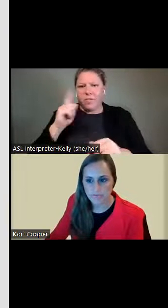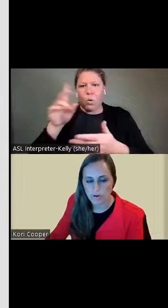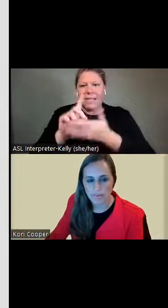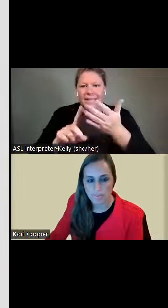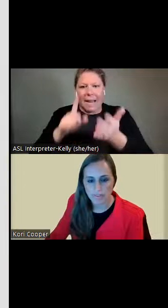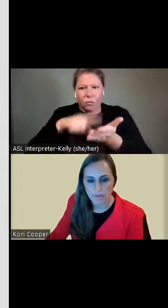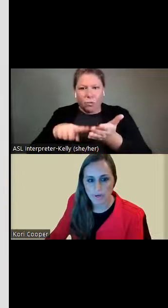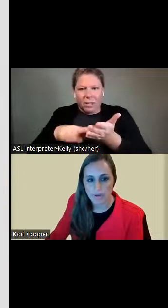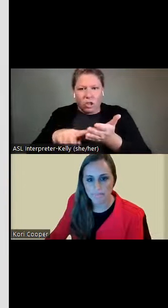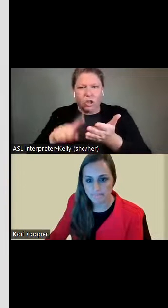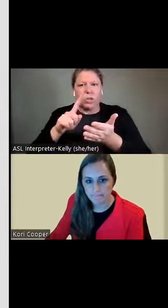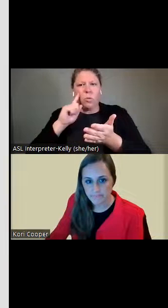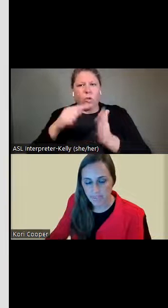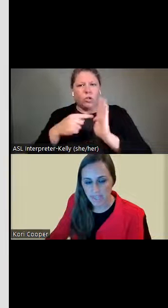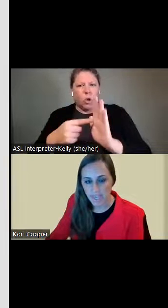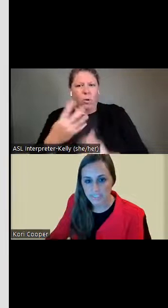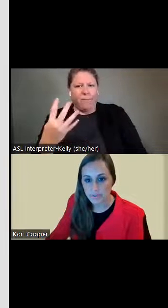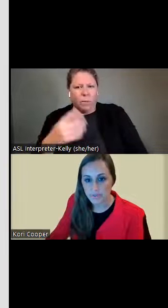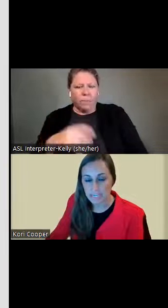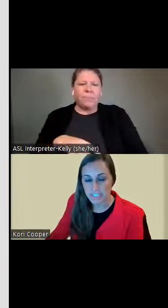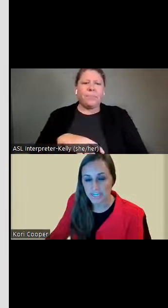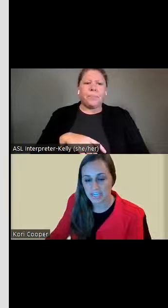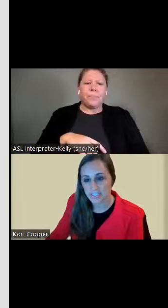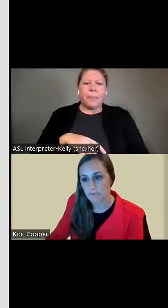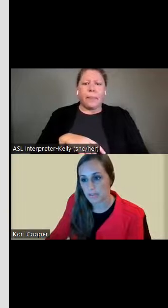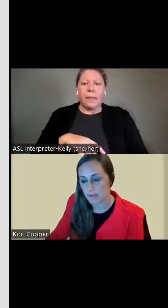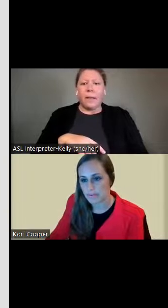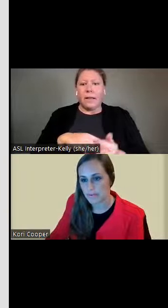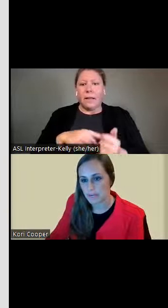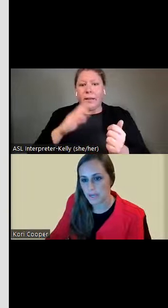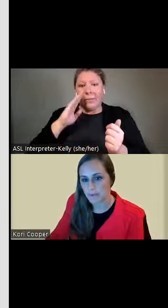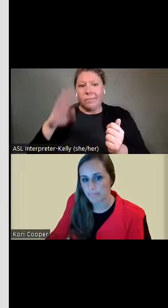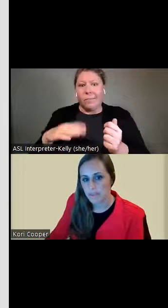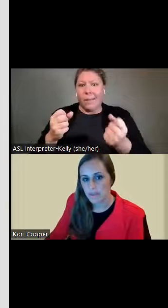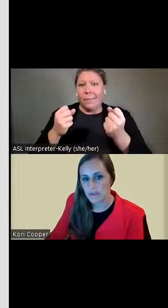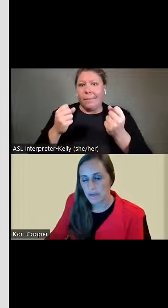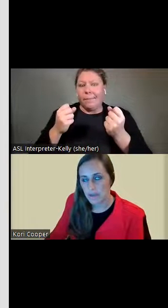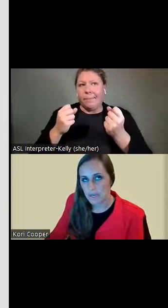going to share 4 of them with you. As you would imagine, actually, a lot of them